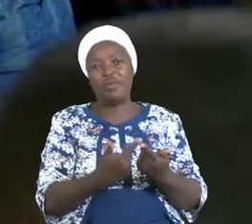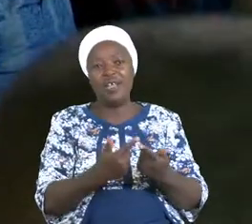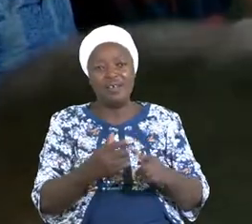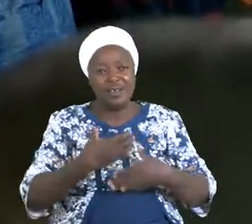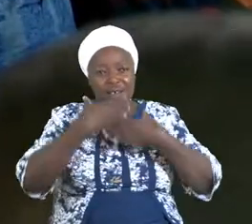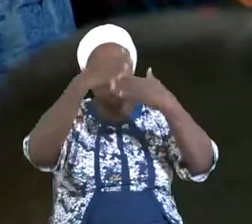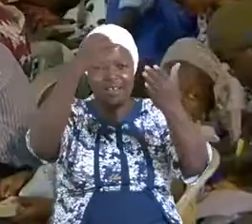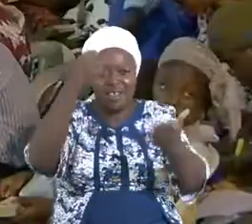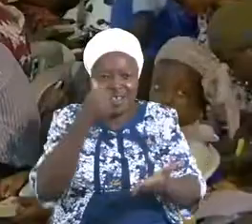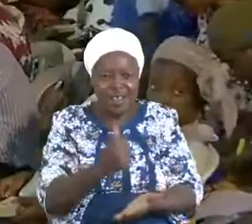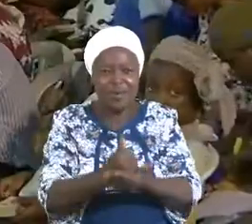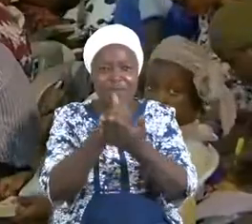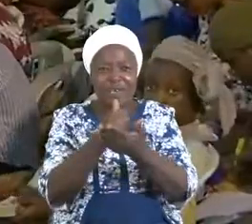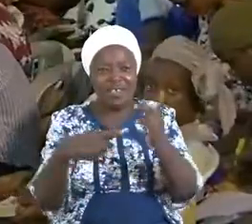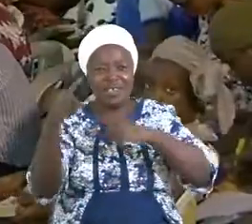Amen.